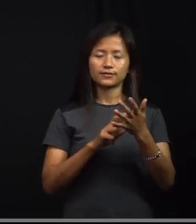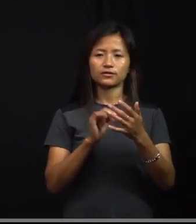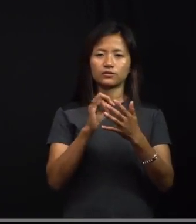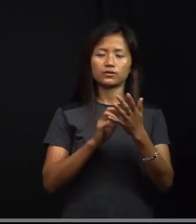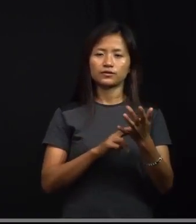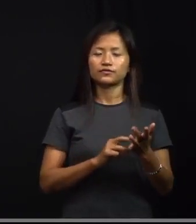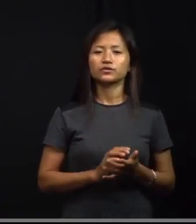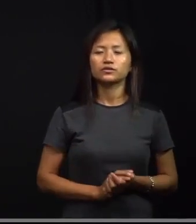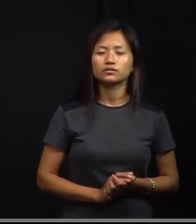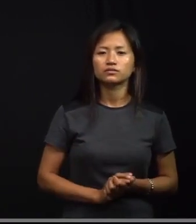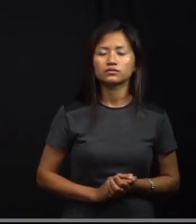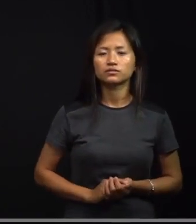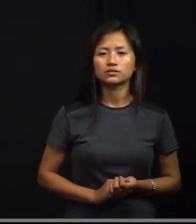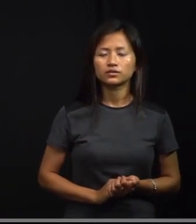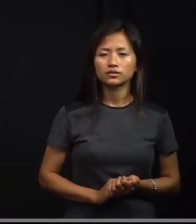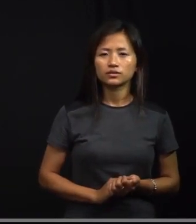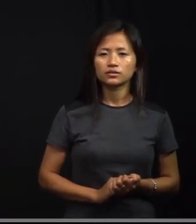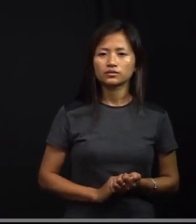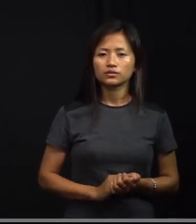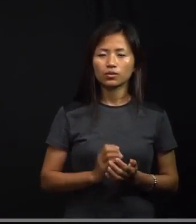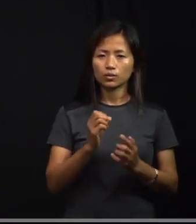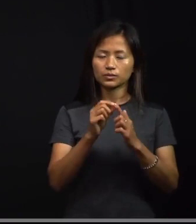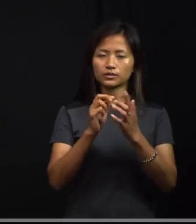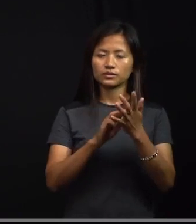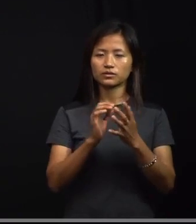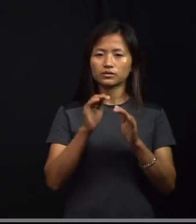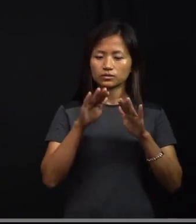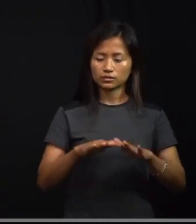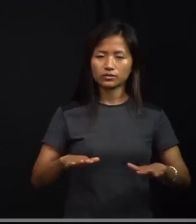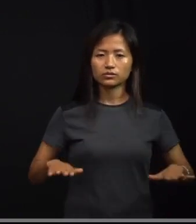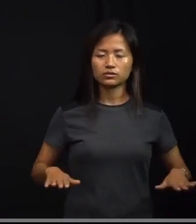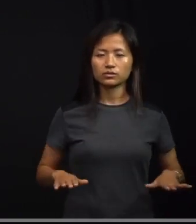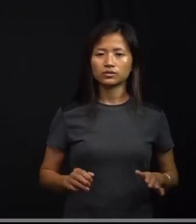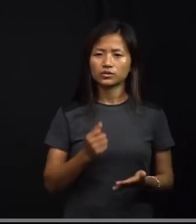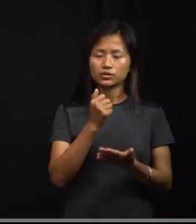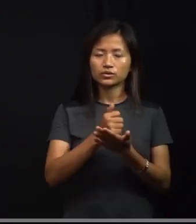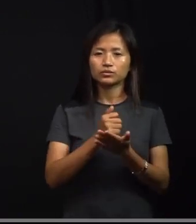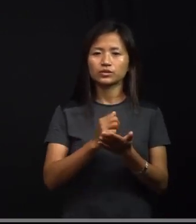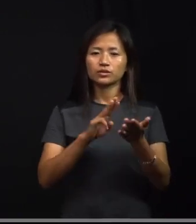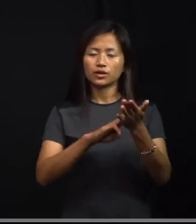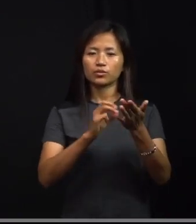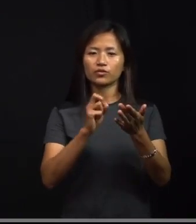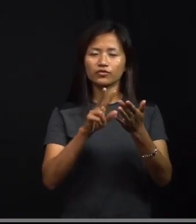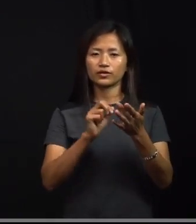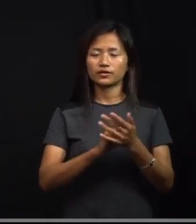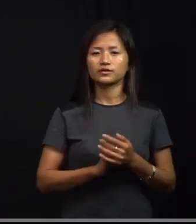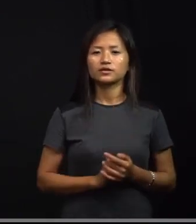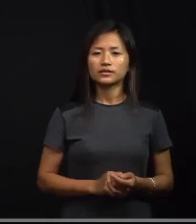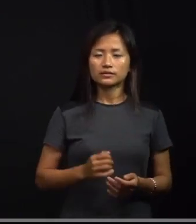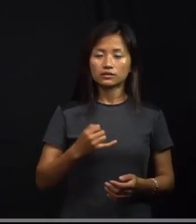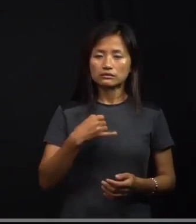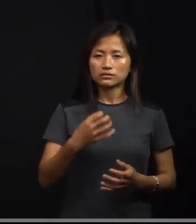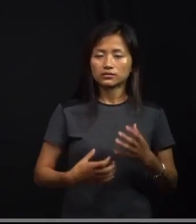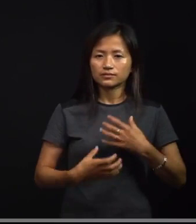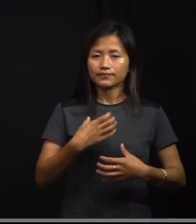So the Indian philosophers, they are of the opinion that the students should be motivated, the students should be interested, then